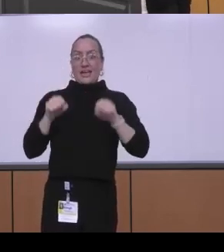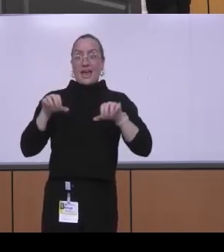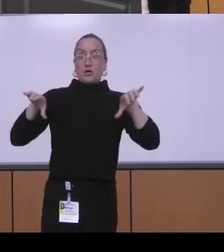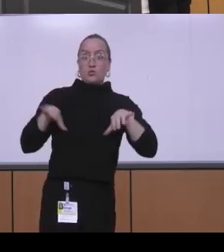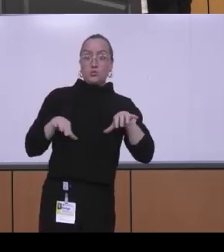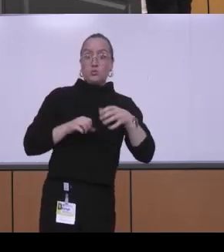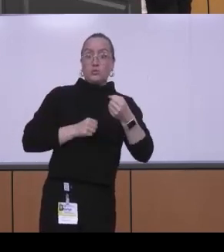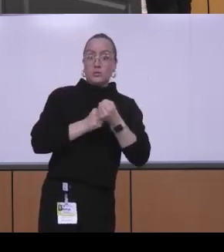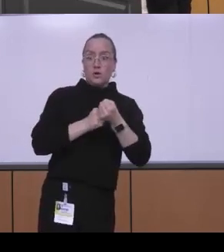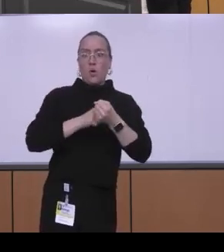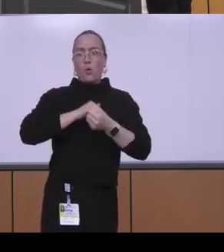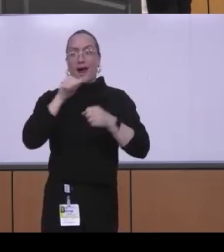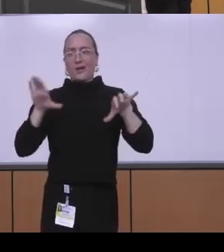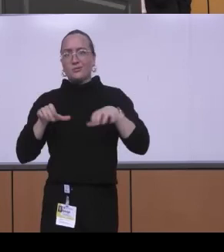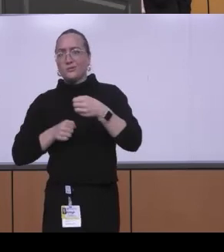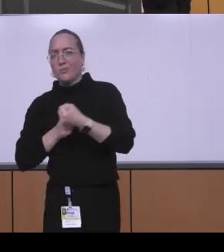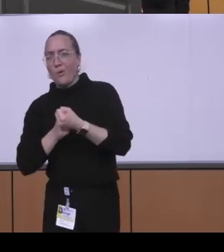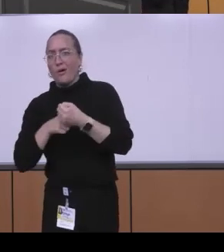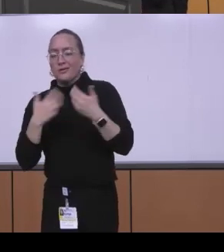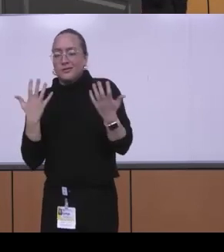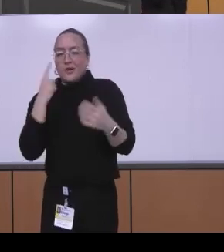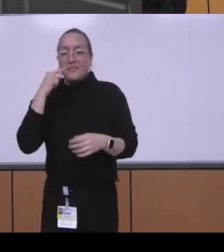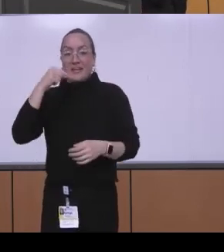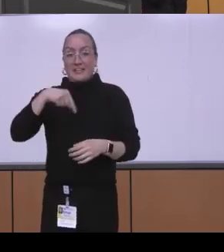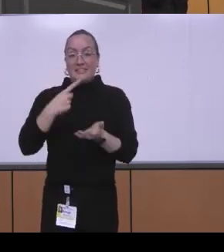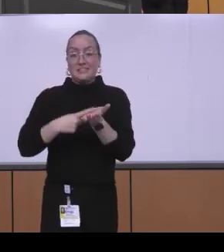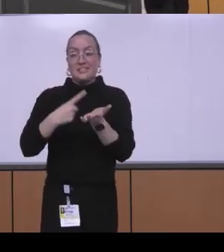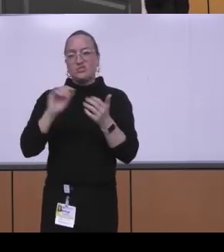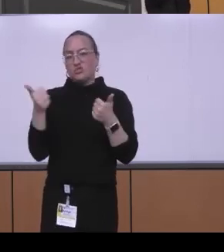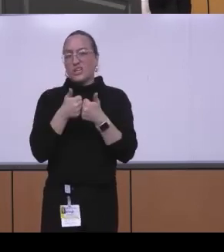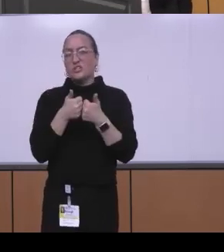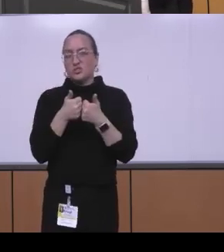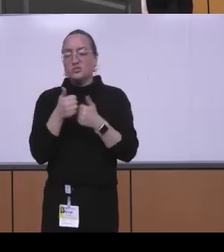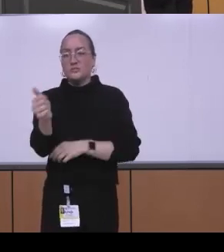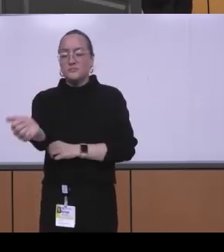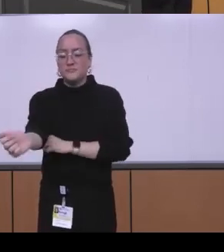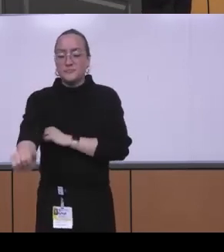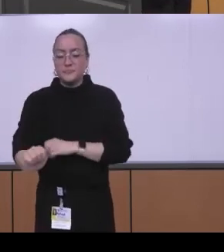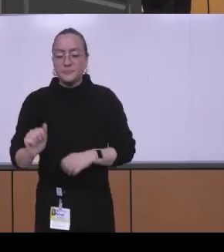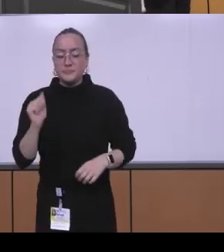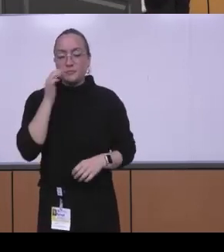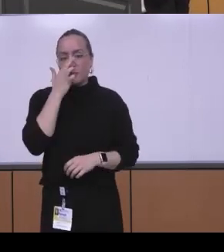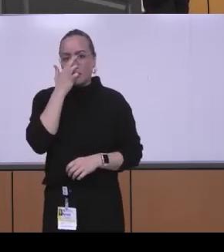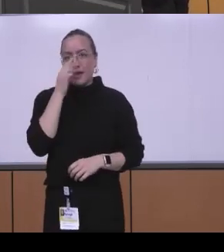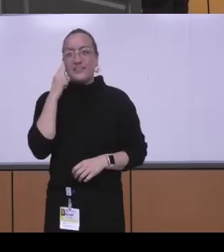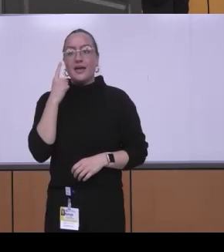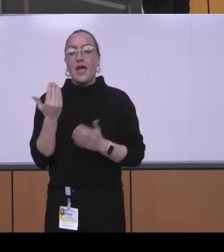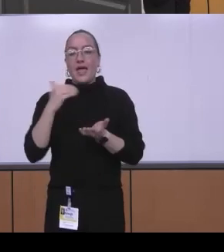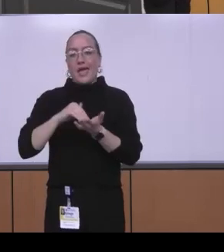do? And I think these are really challenging conversations. And often kind of in my previous book on what's wrong with the poor, there's a big focus